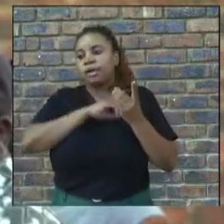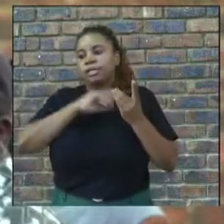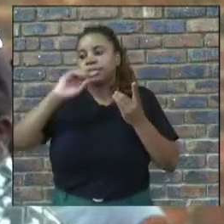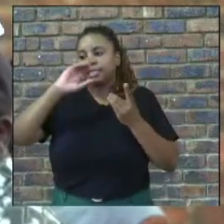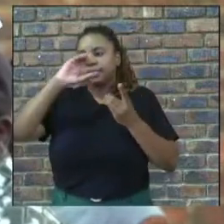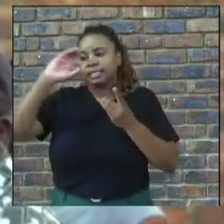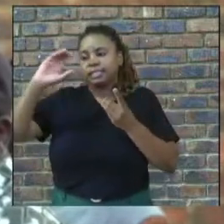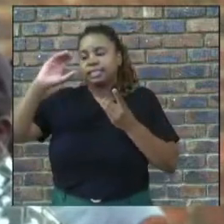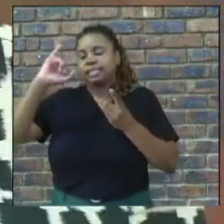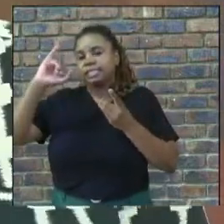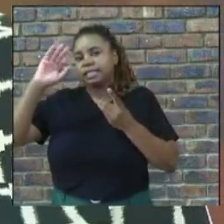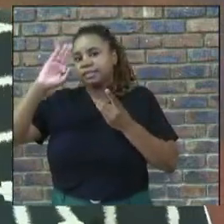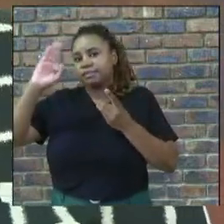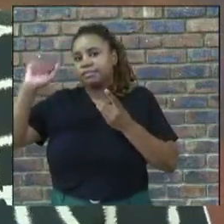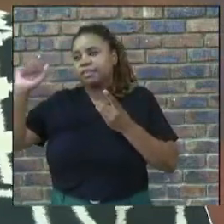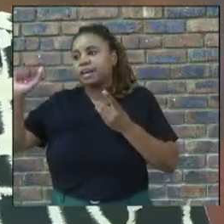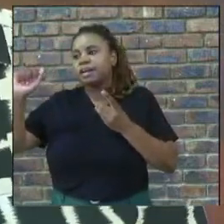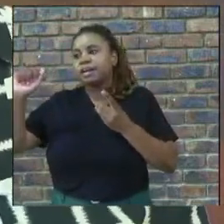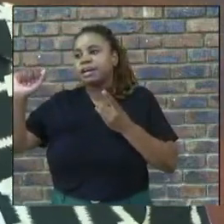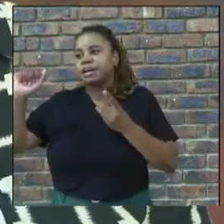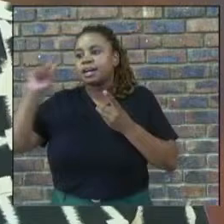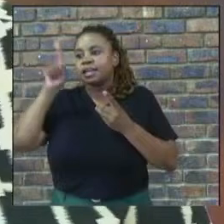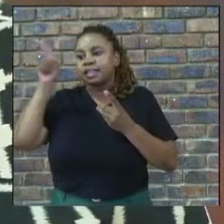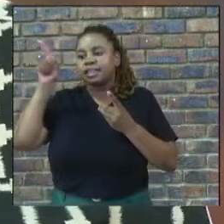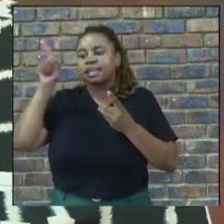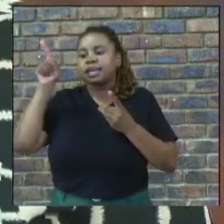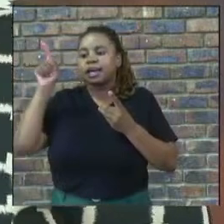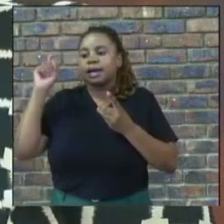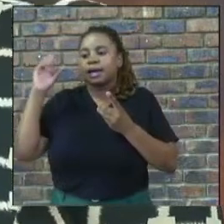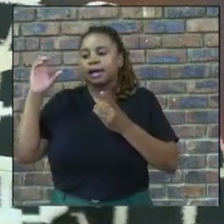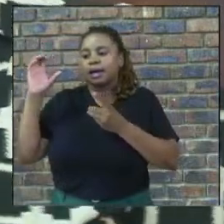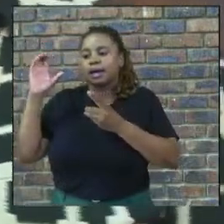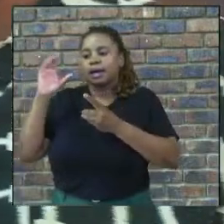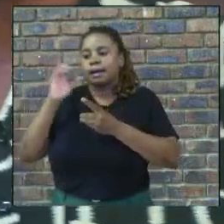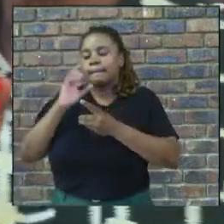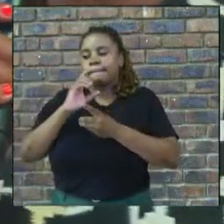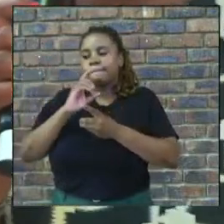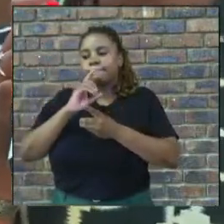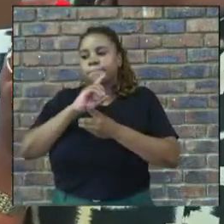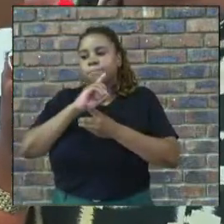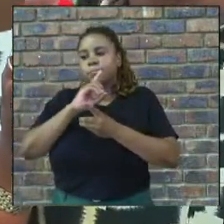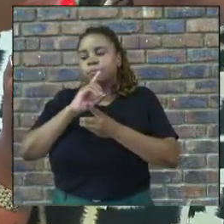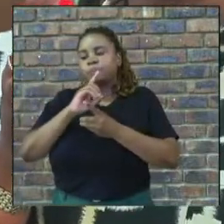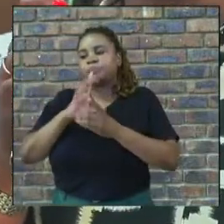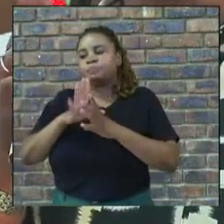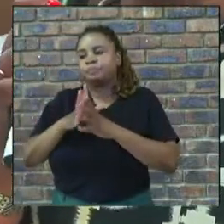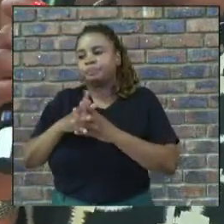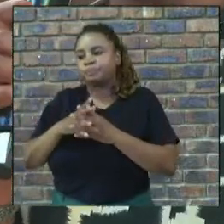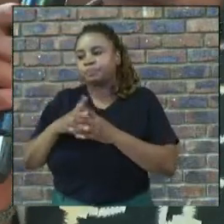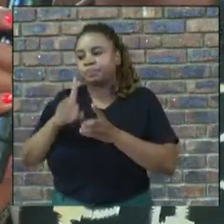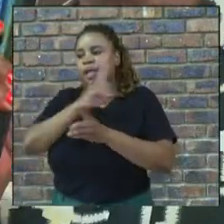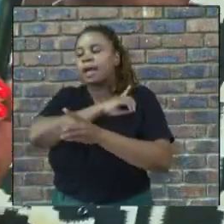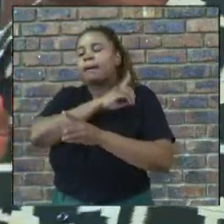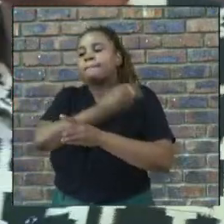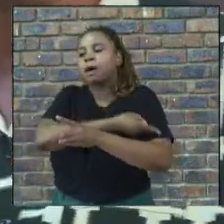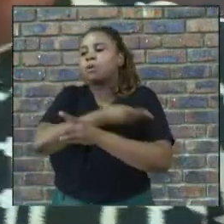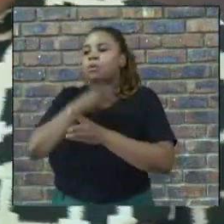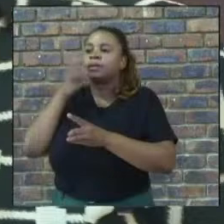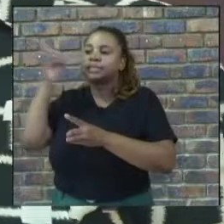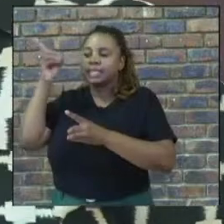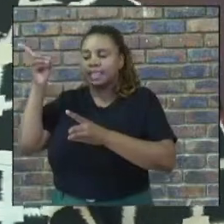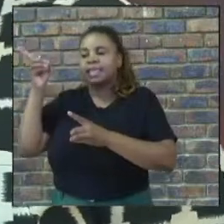SIFA. I'll give it to the powers that be so that it can be addressed. Secondly, the issue of the Office of